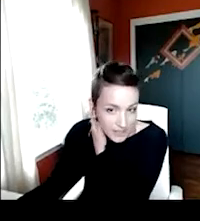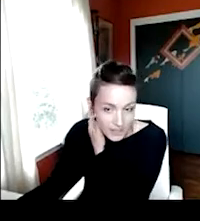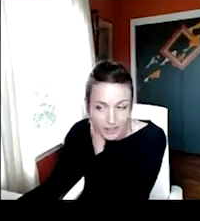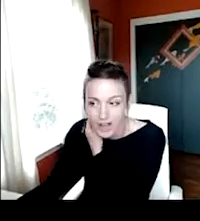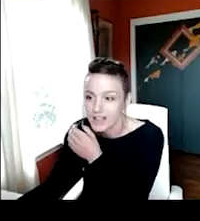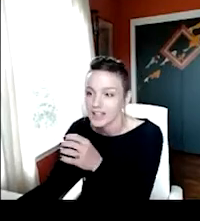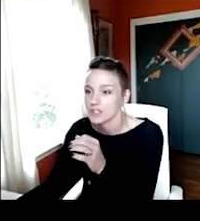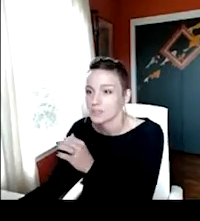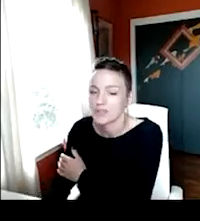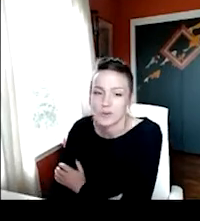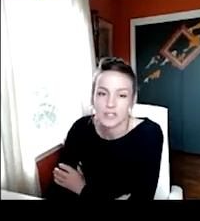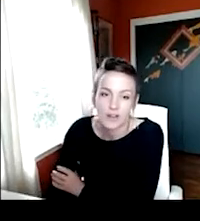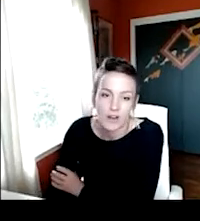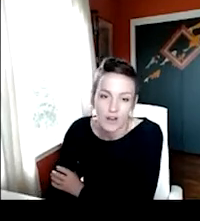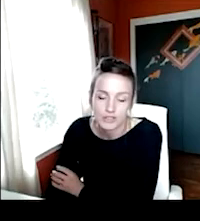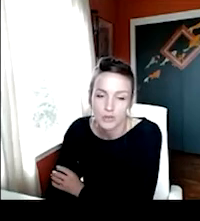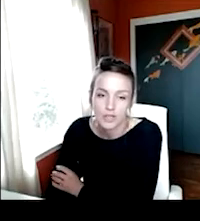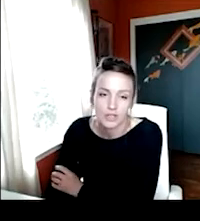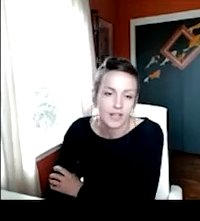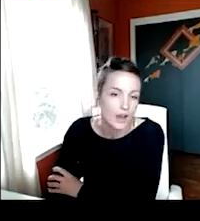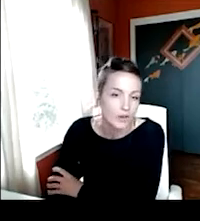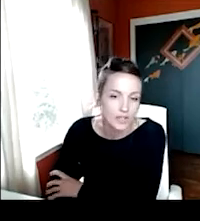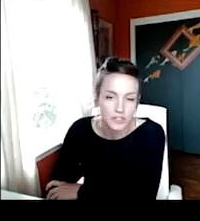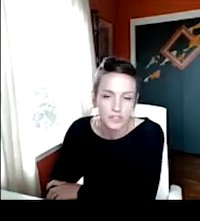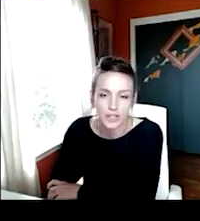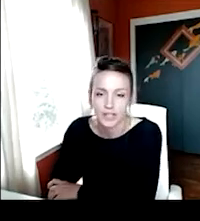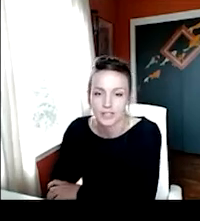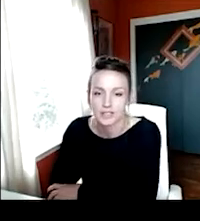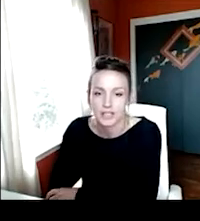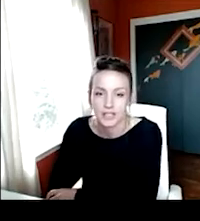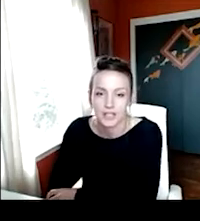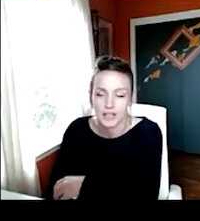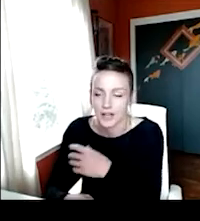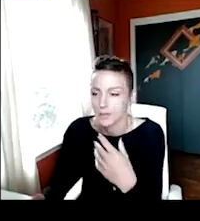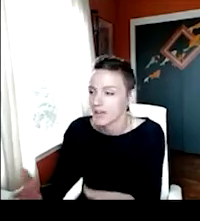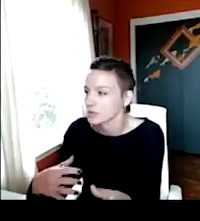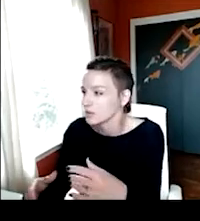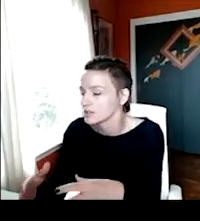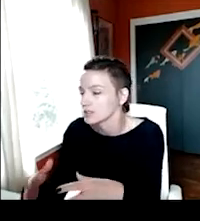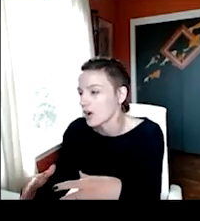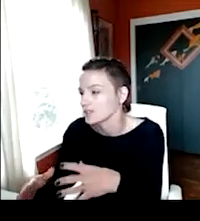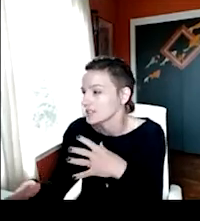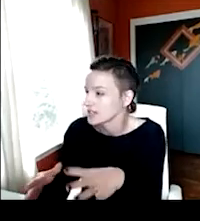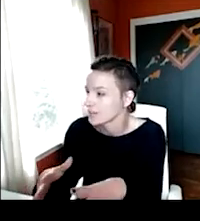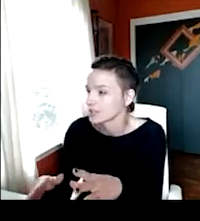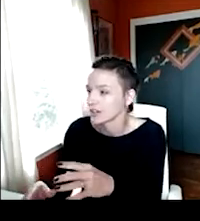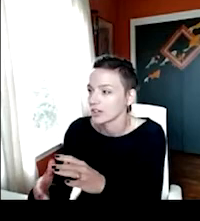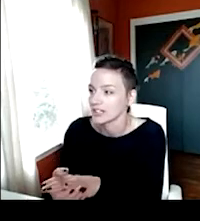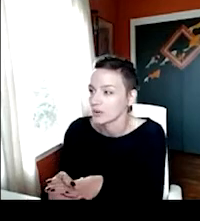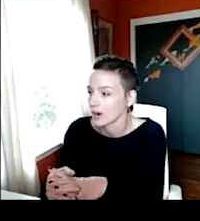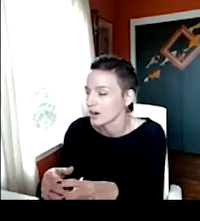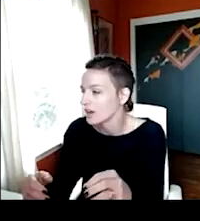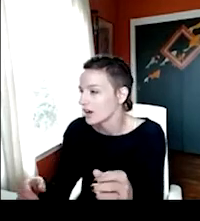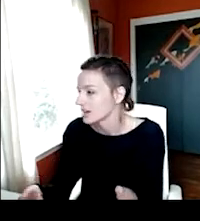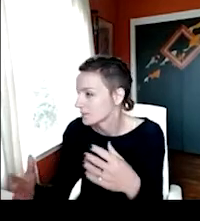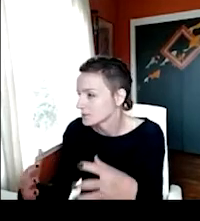recently, NKU's been focusing on doing like outreach and getting high schoolers involved in cybersecurity into